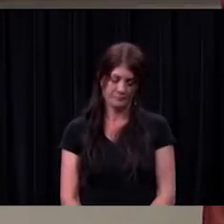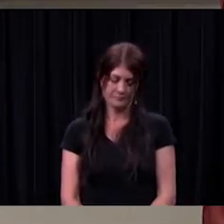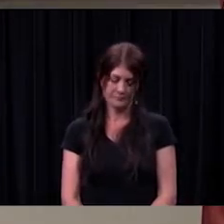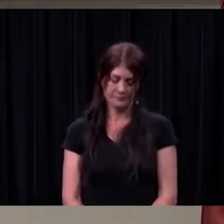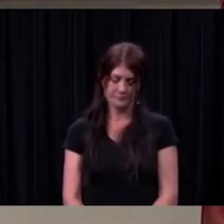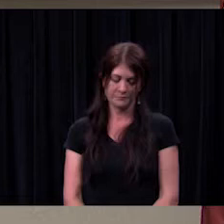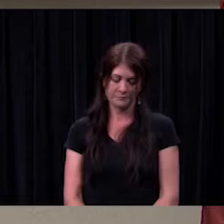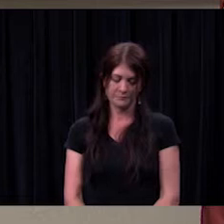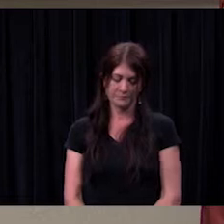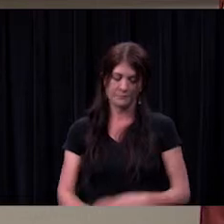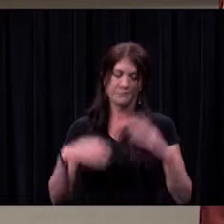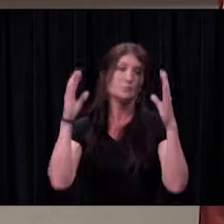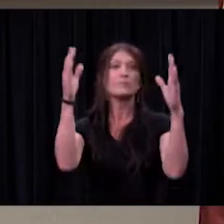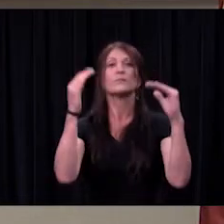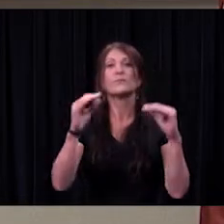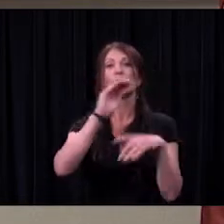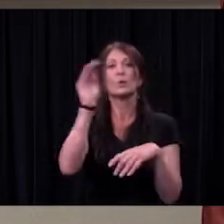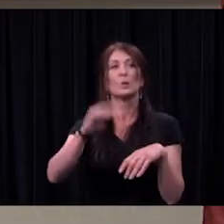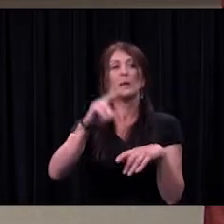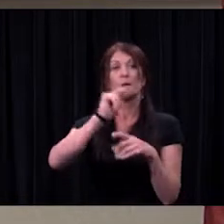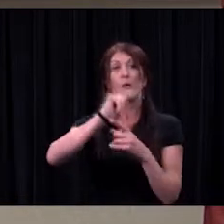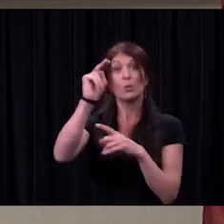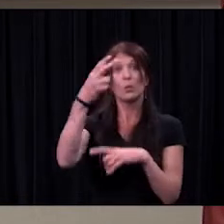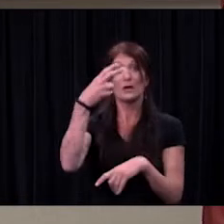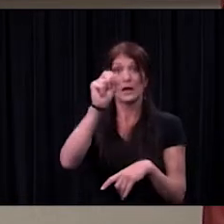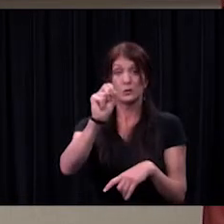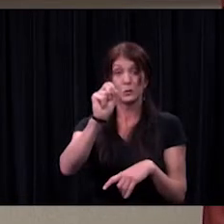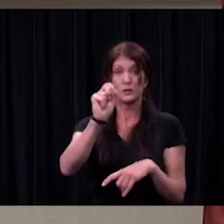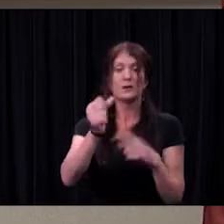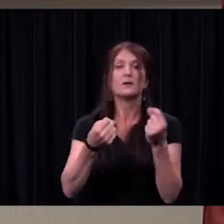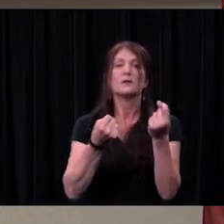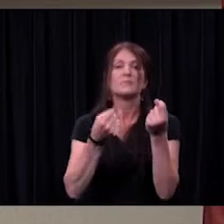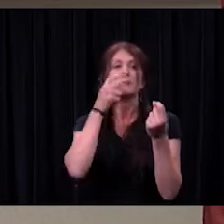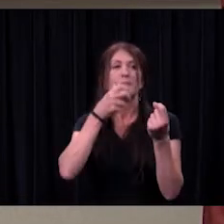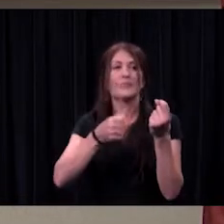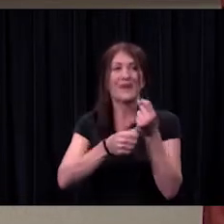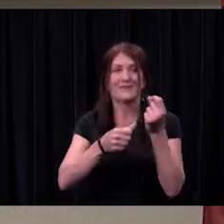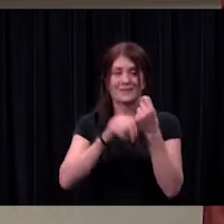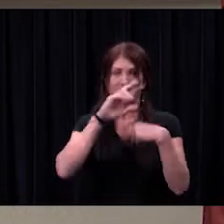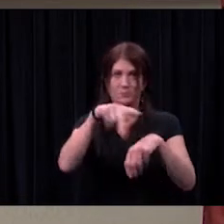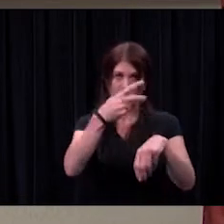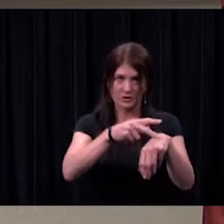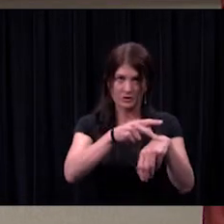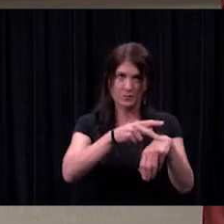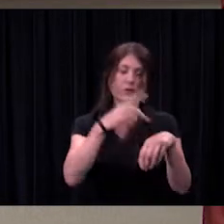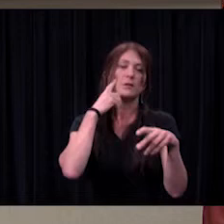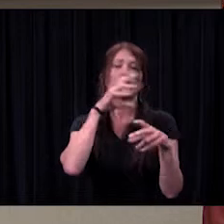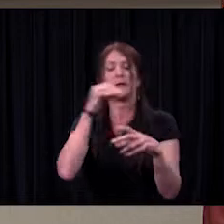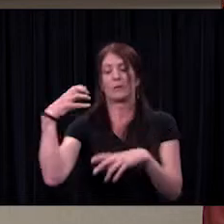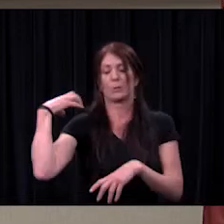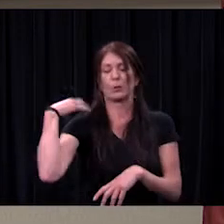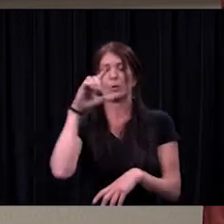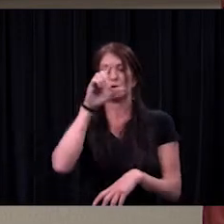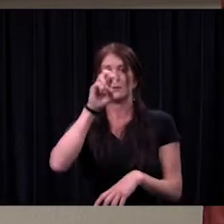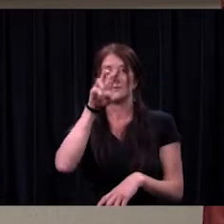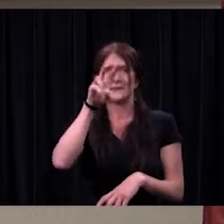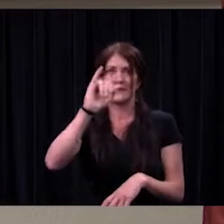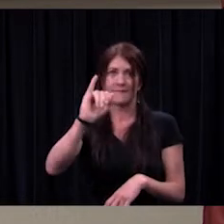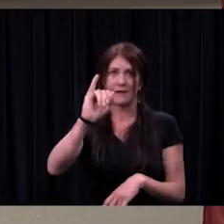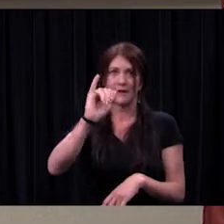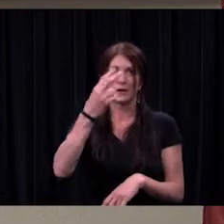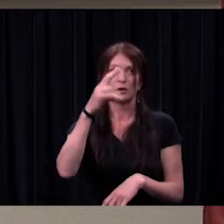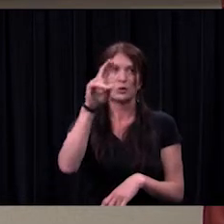And next, for Olathe North High School, I'd like to ask Assistant Principal and Athletic Director Josh Price to come forward, along with Coach Levi Huseman and